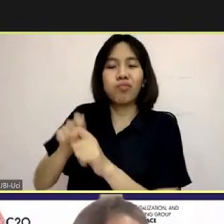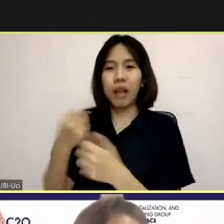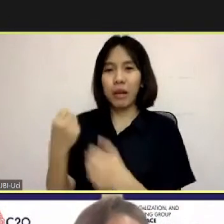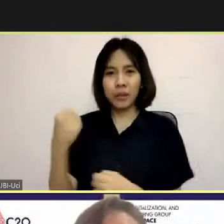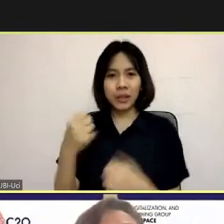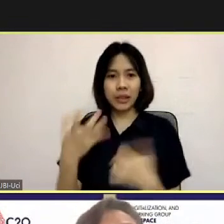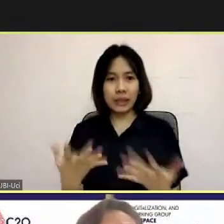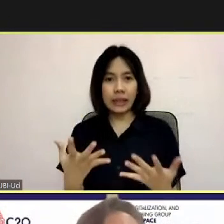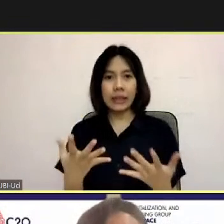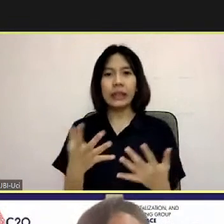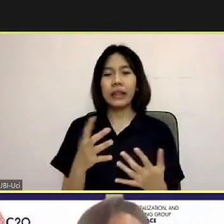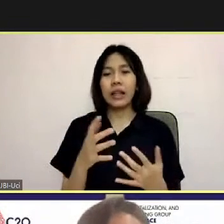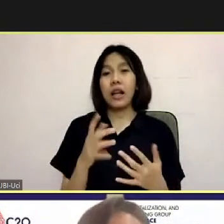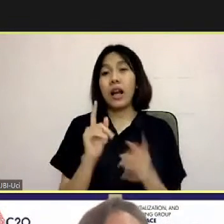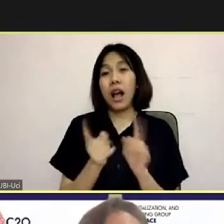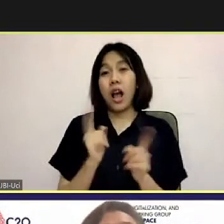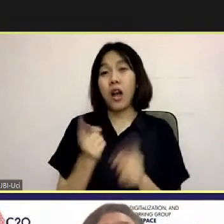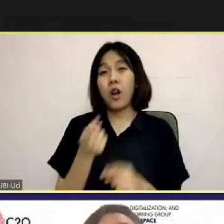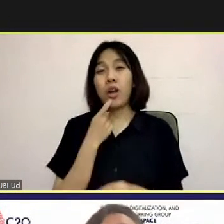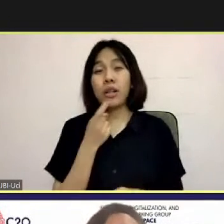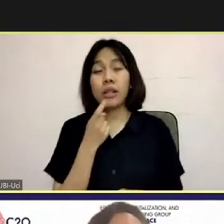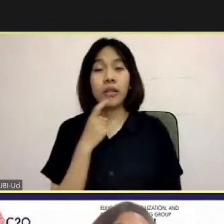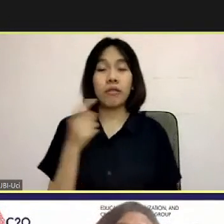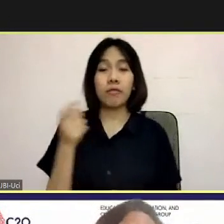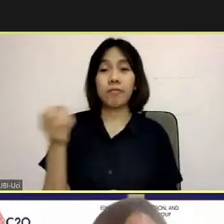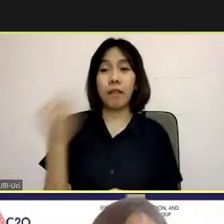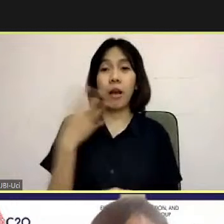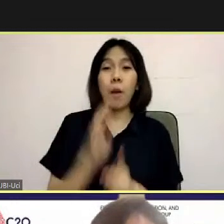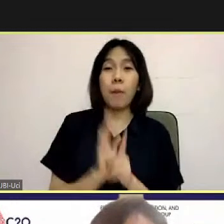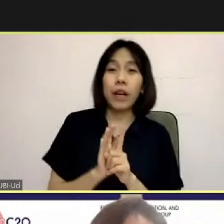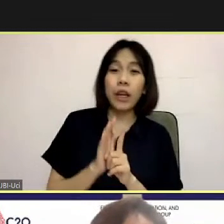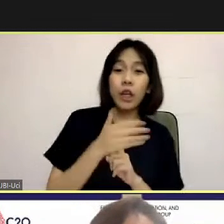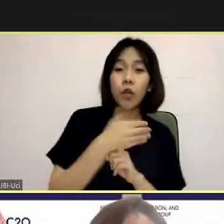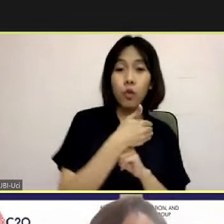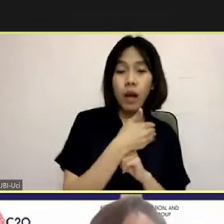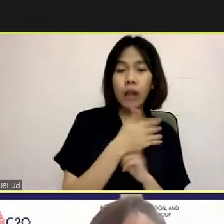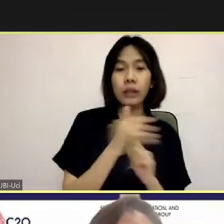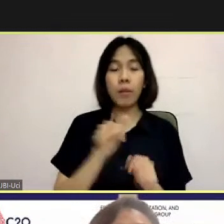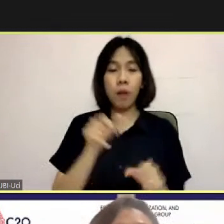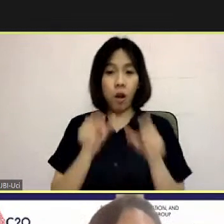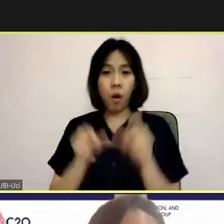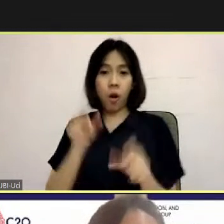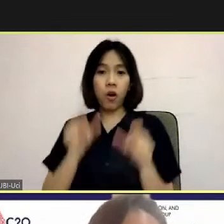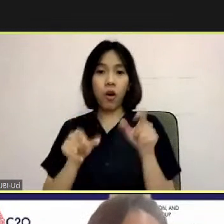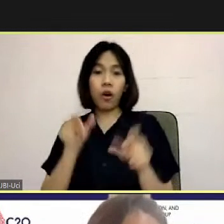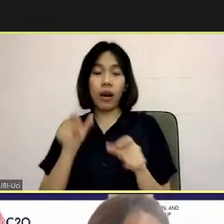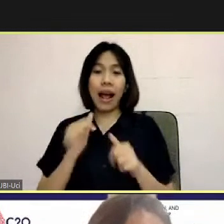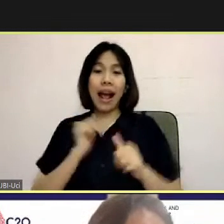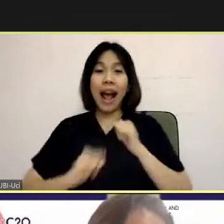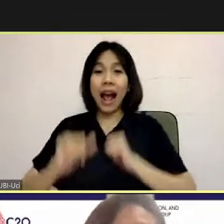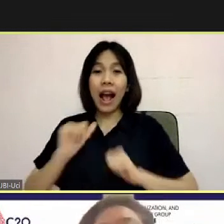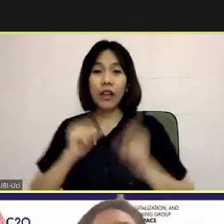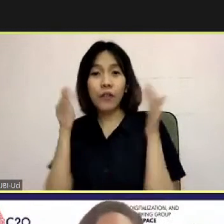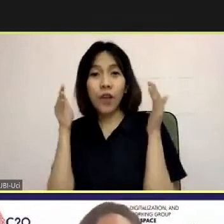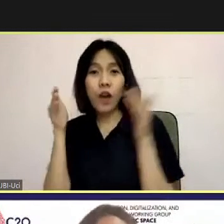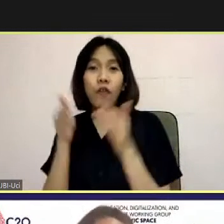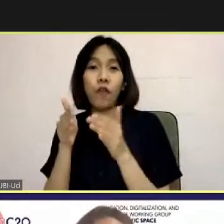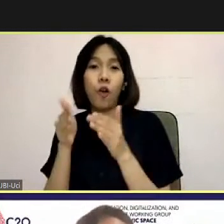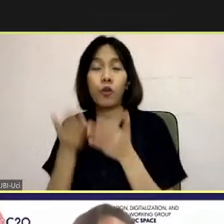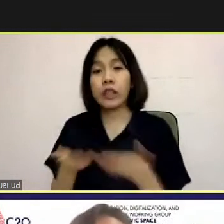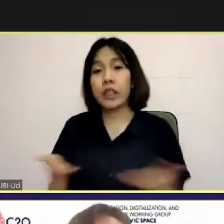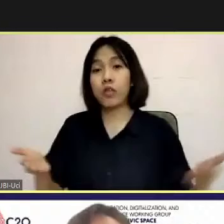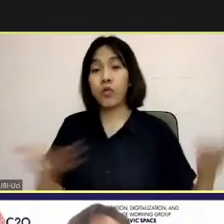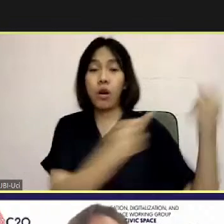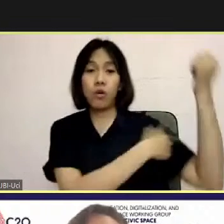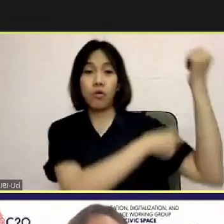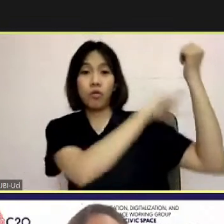of the environment. So if we talk about the protection and the capacity building for the people who